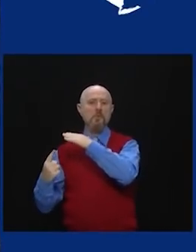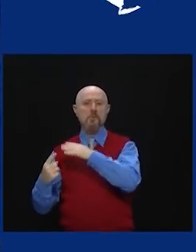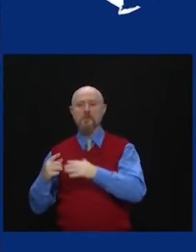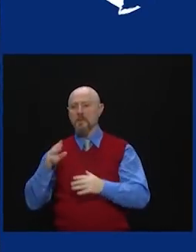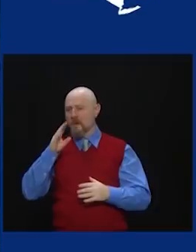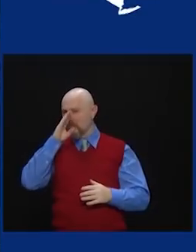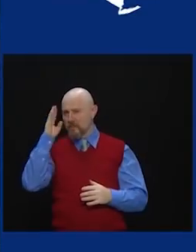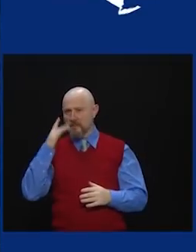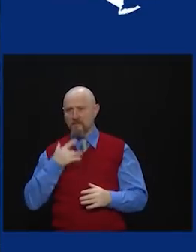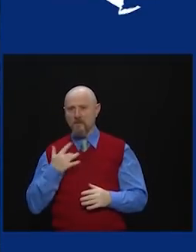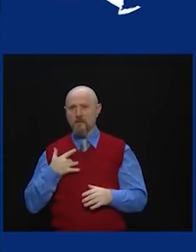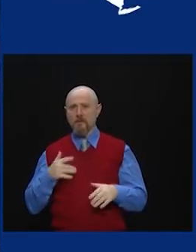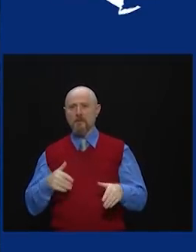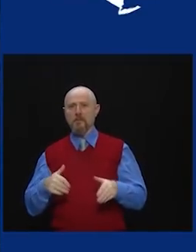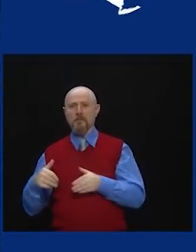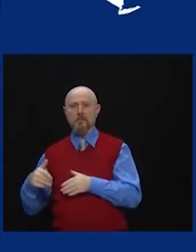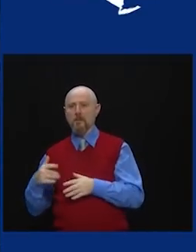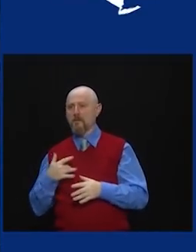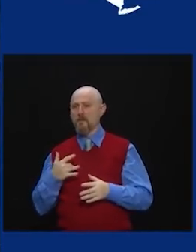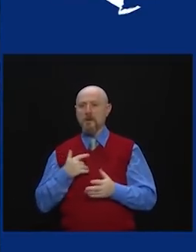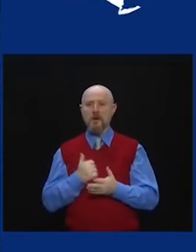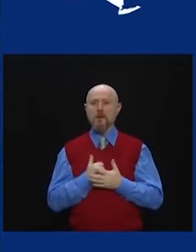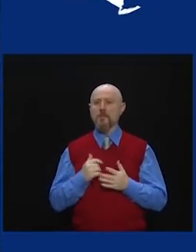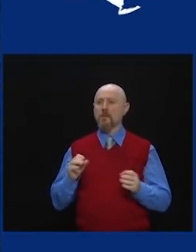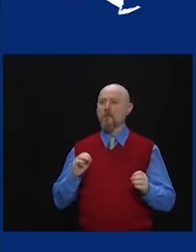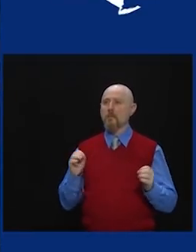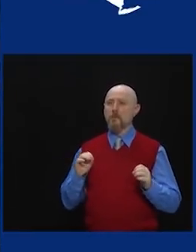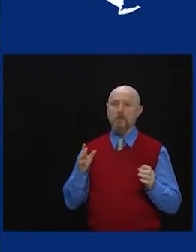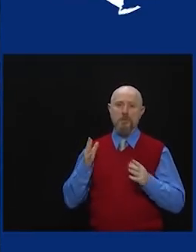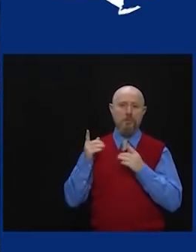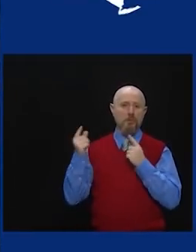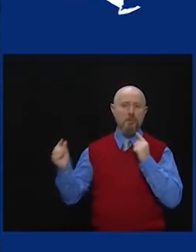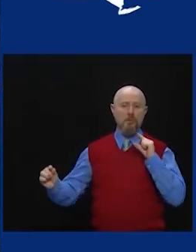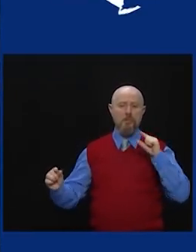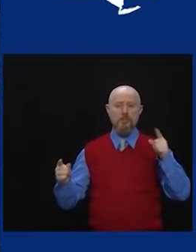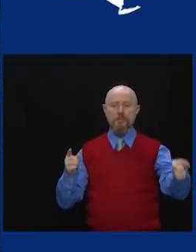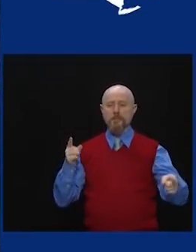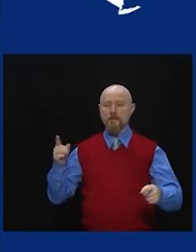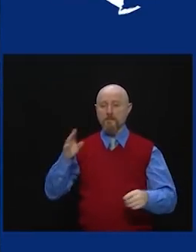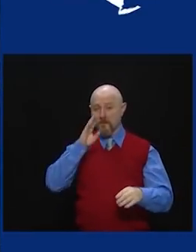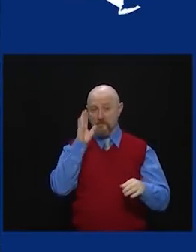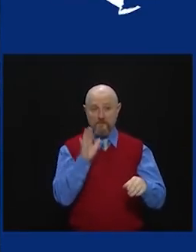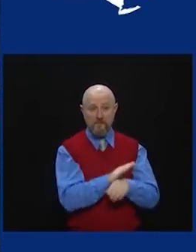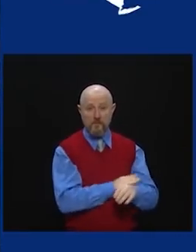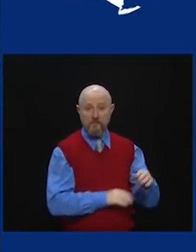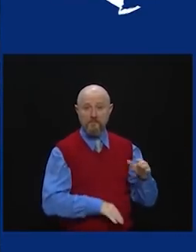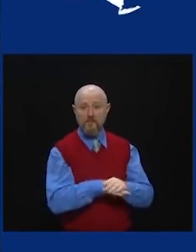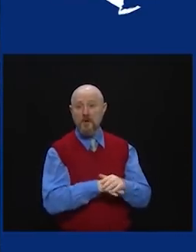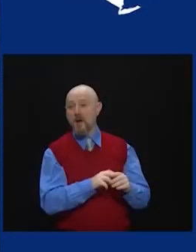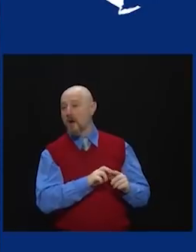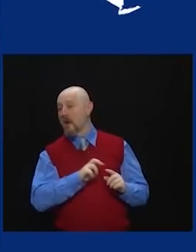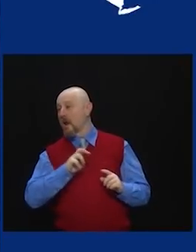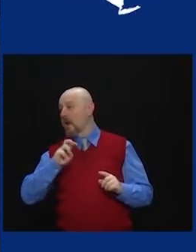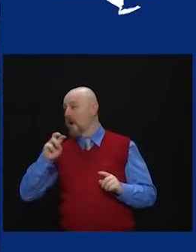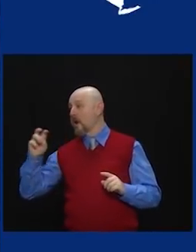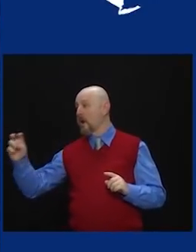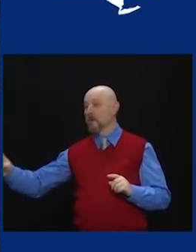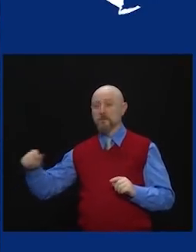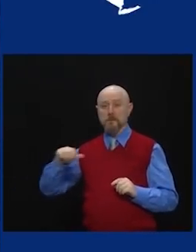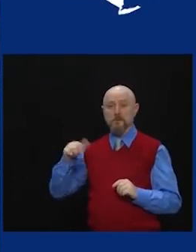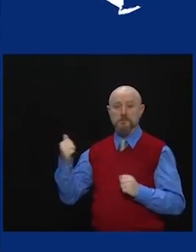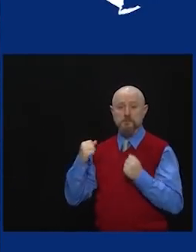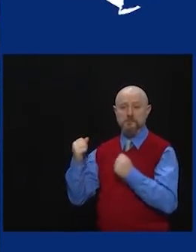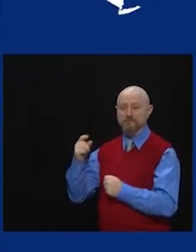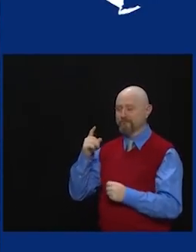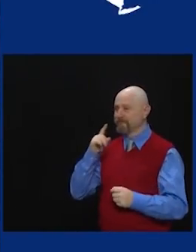other mutual aid. There's other hospitals. If one hospital is full, you can have people go to another hospital. That's not the case in the North Country.